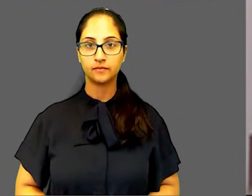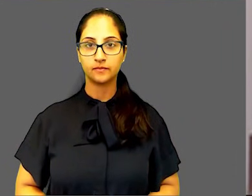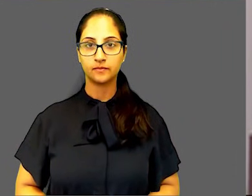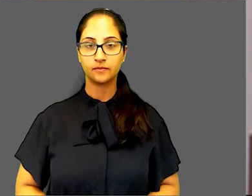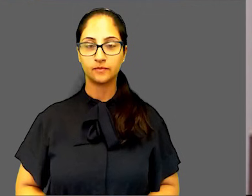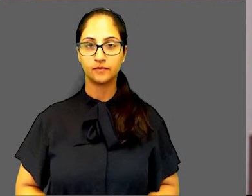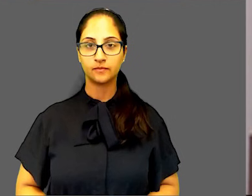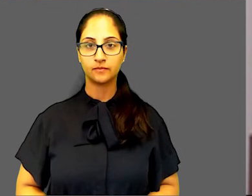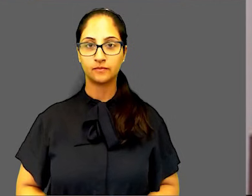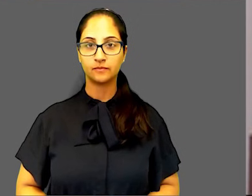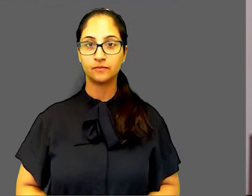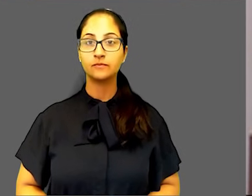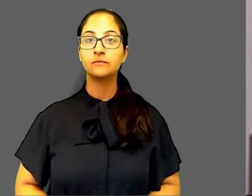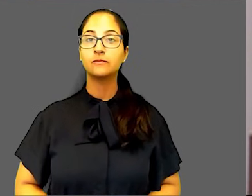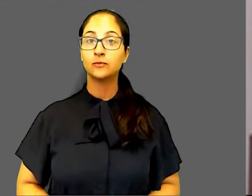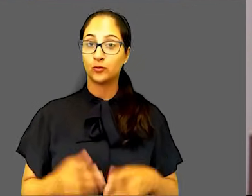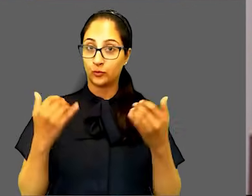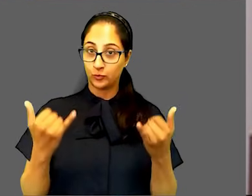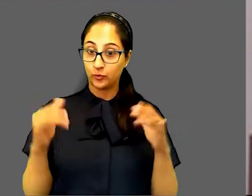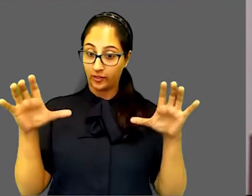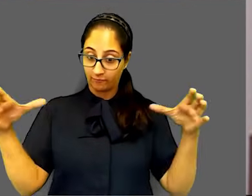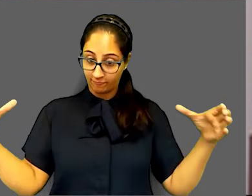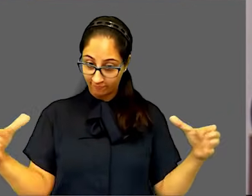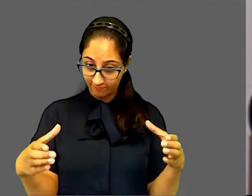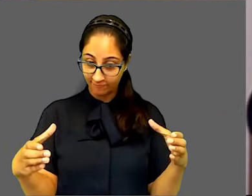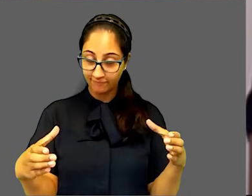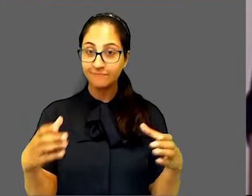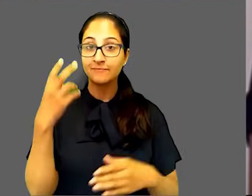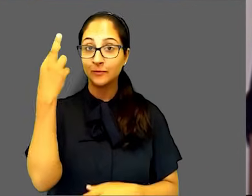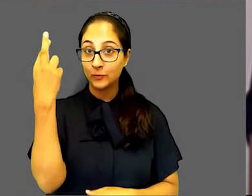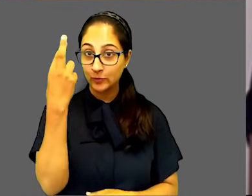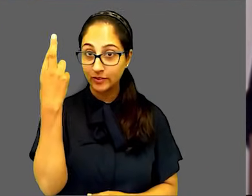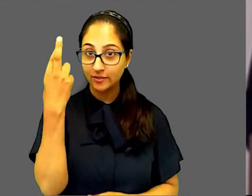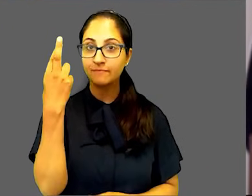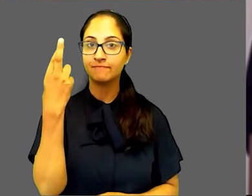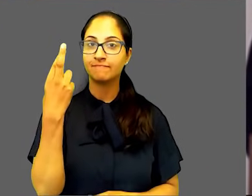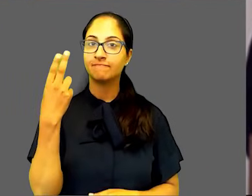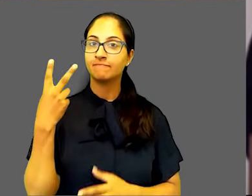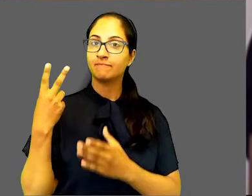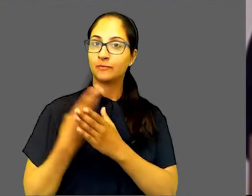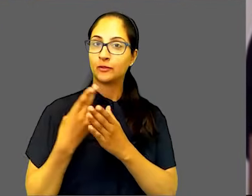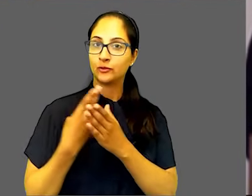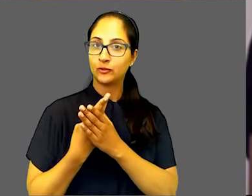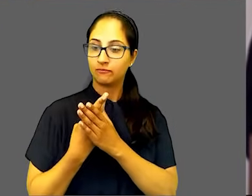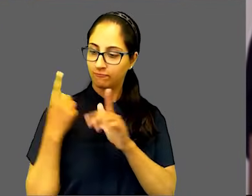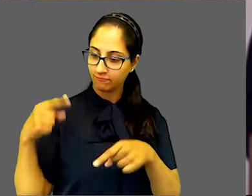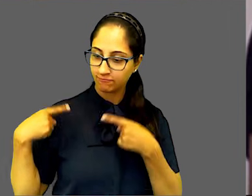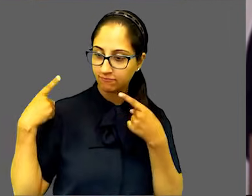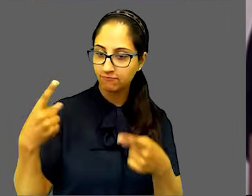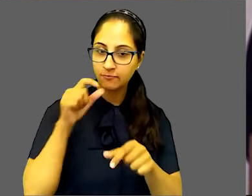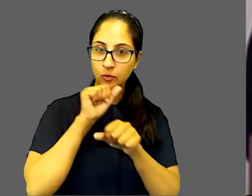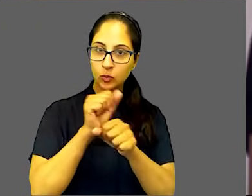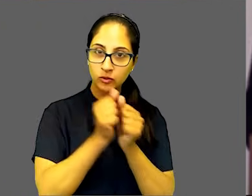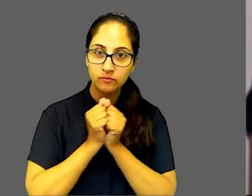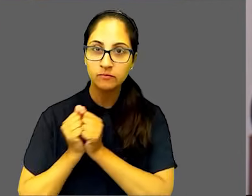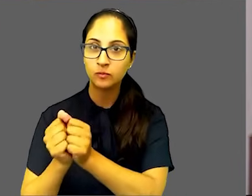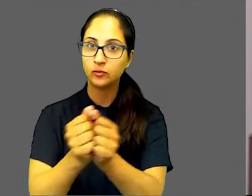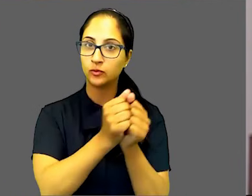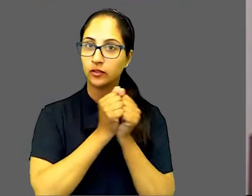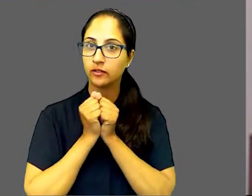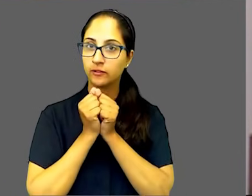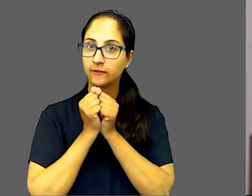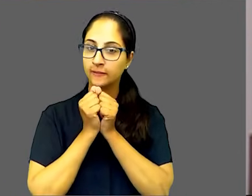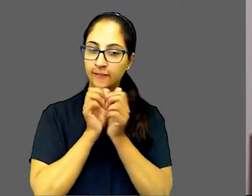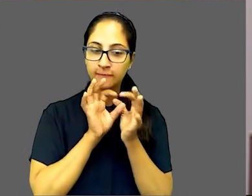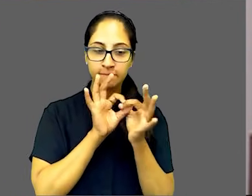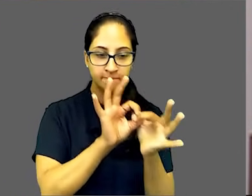then, speak to the context in which we gather tonight: a rich history of partnership, reaching